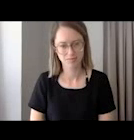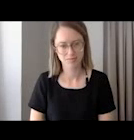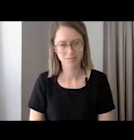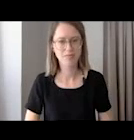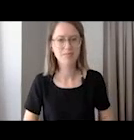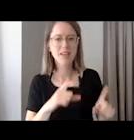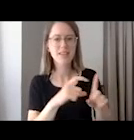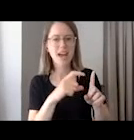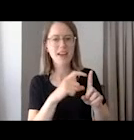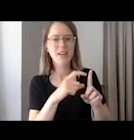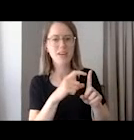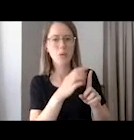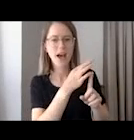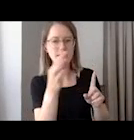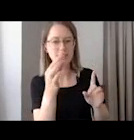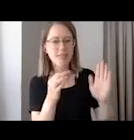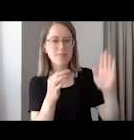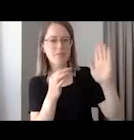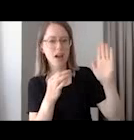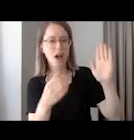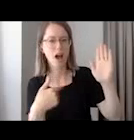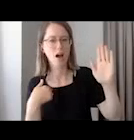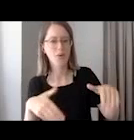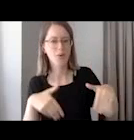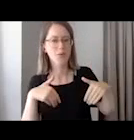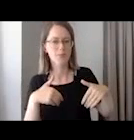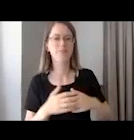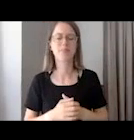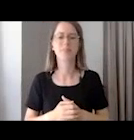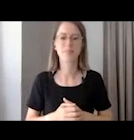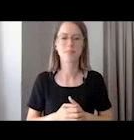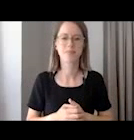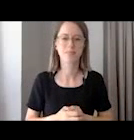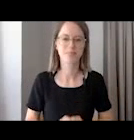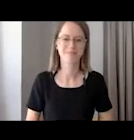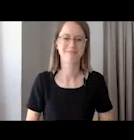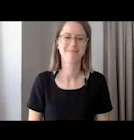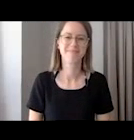David was asking for the floor. I Okay. would definitely.